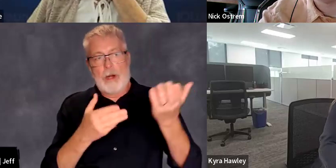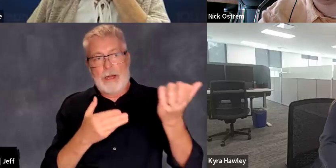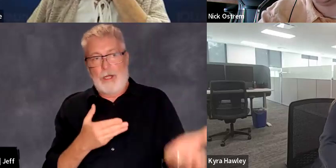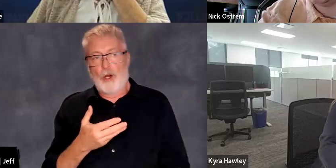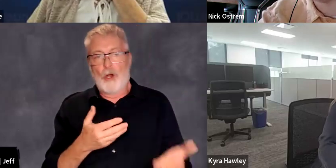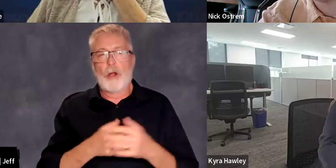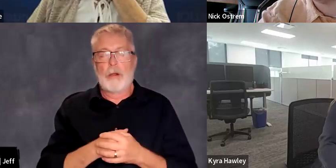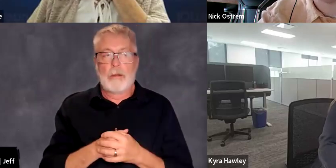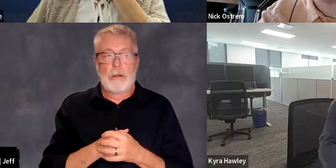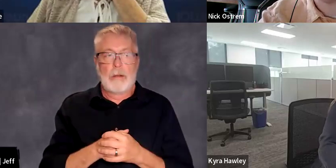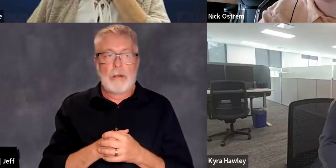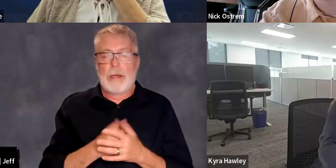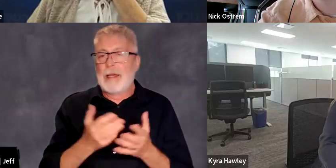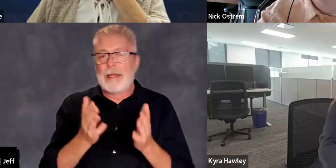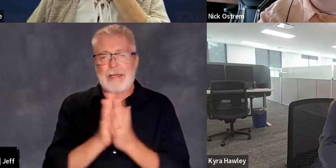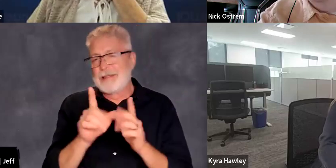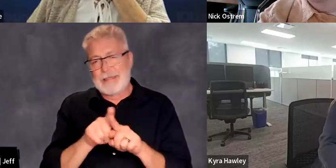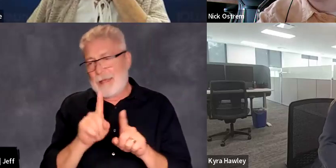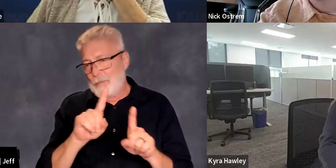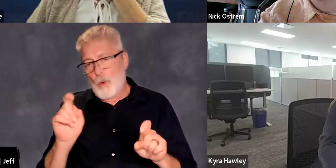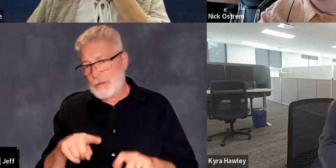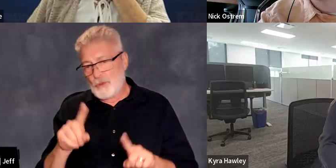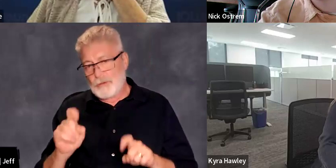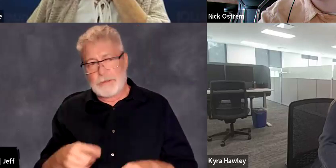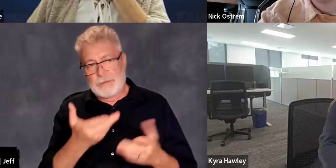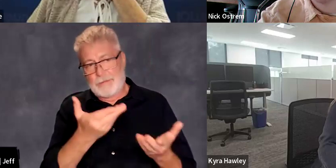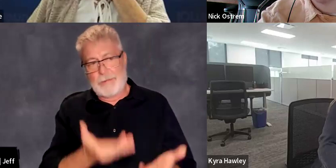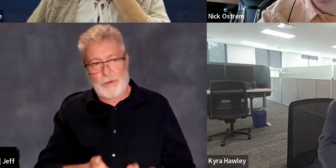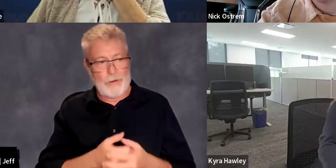here. It asks all the same questions. Um,